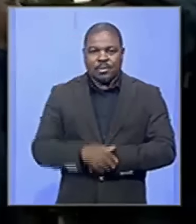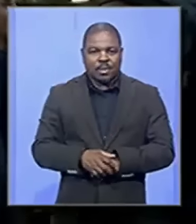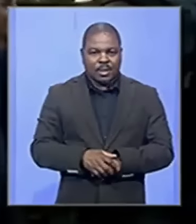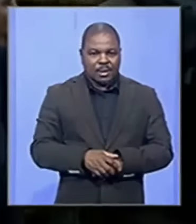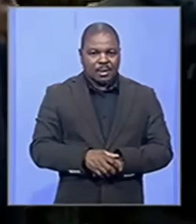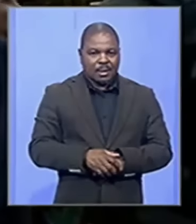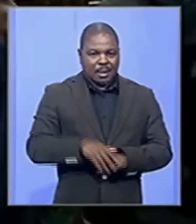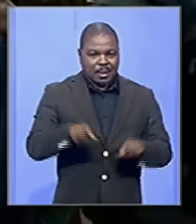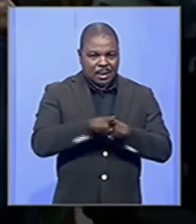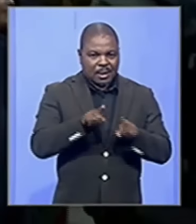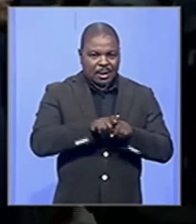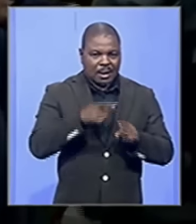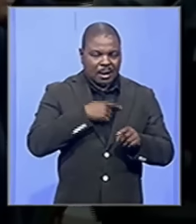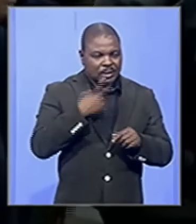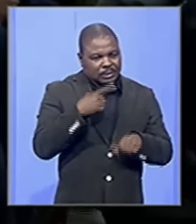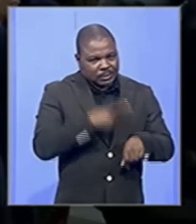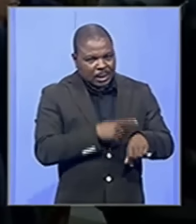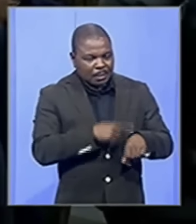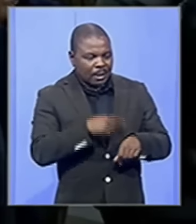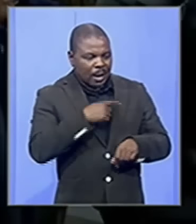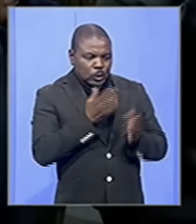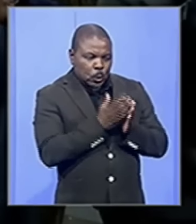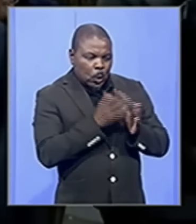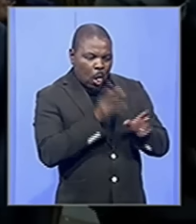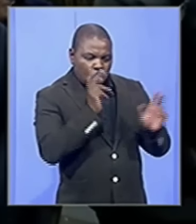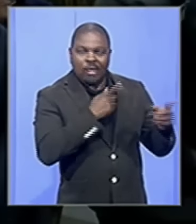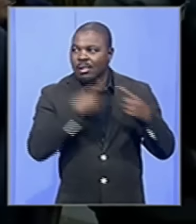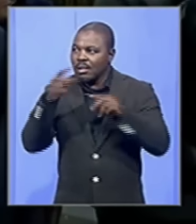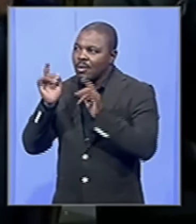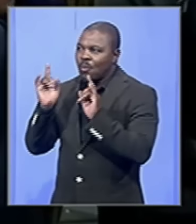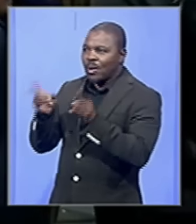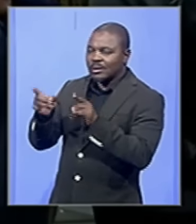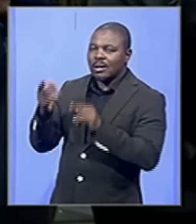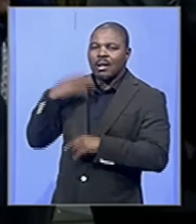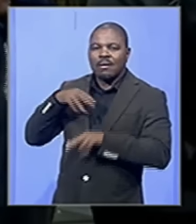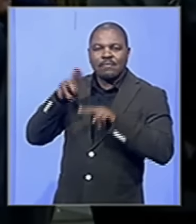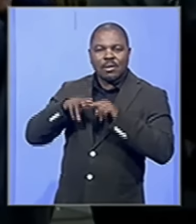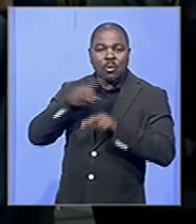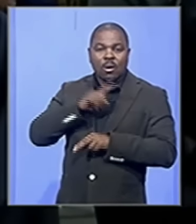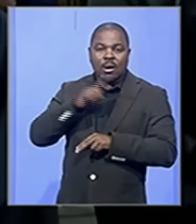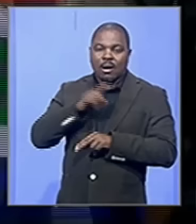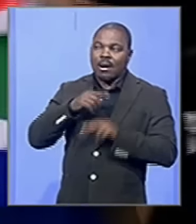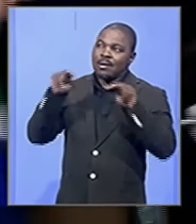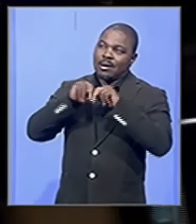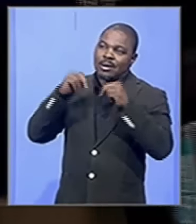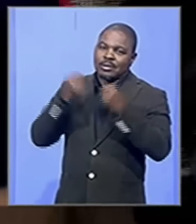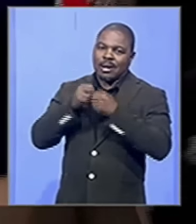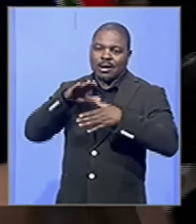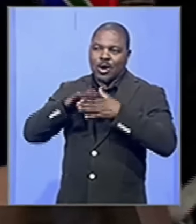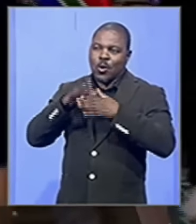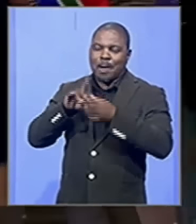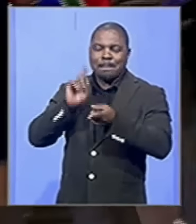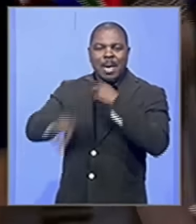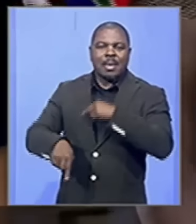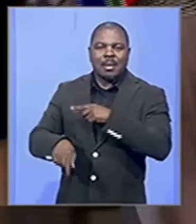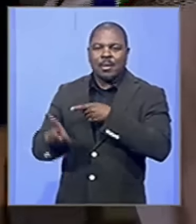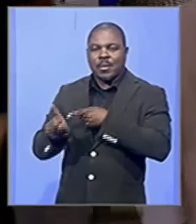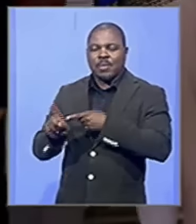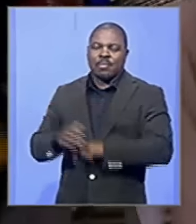to bunk school just to watch him race, especially back in February because he was breaking national records as well. Dinaledi tseno